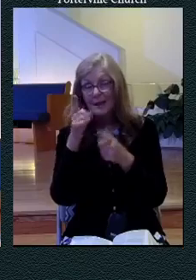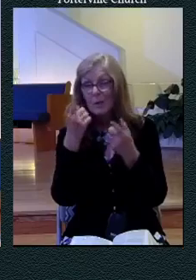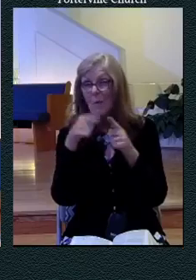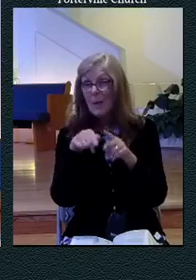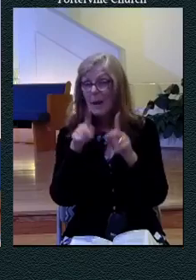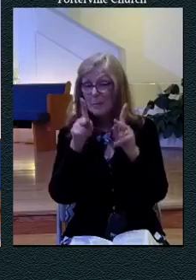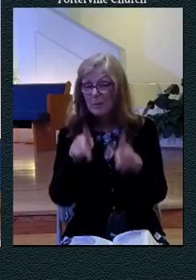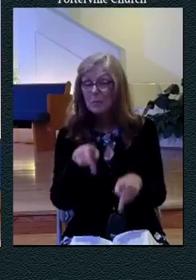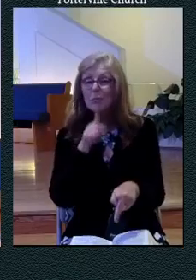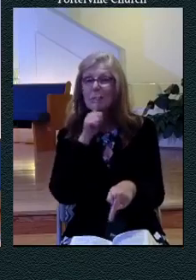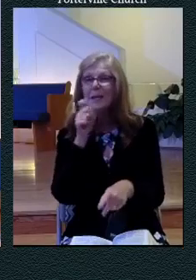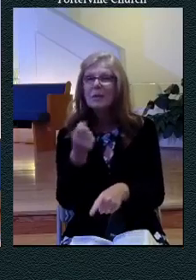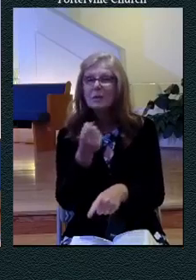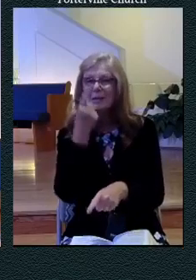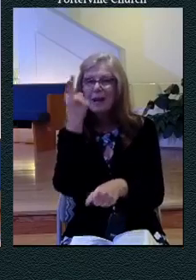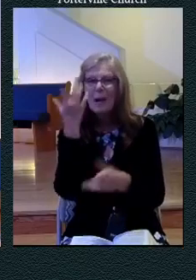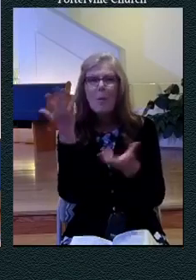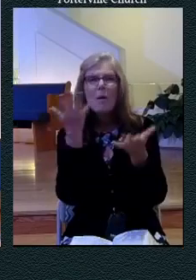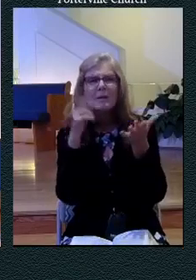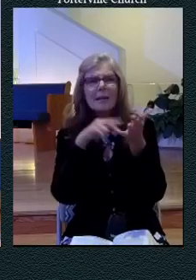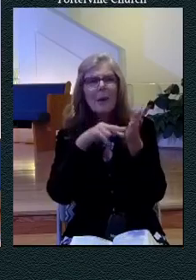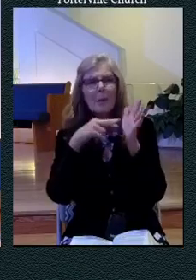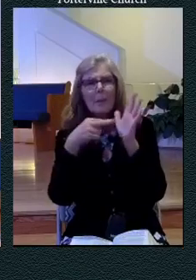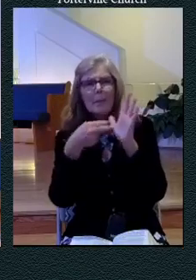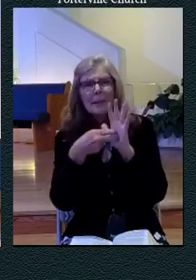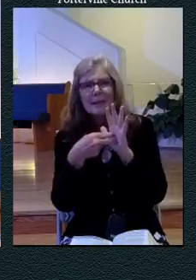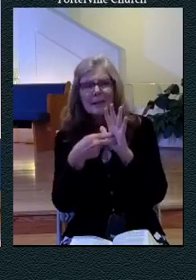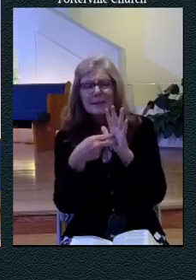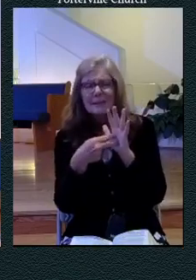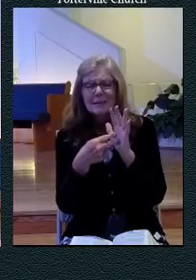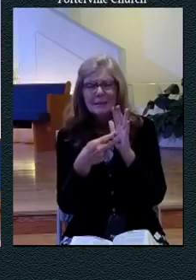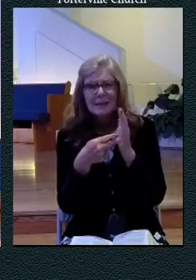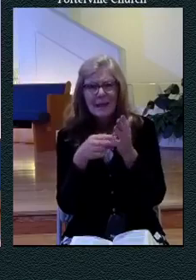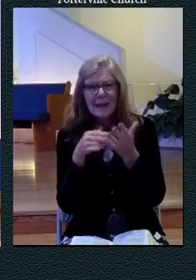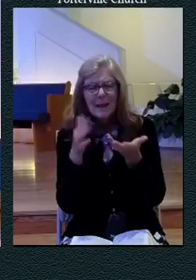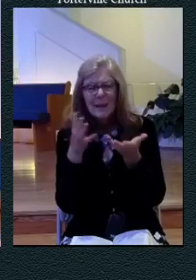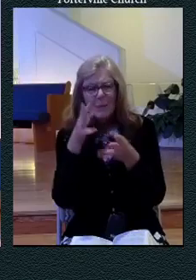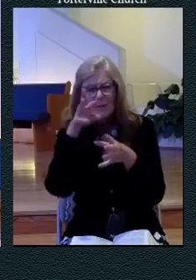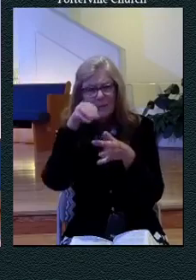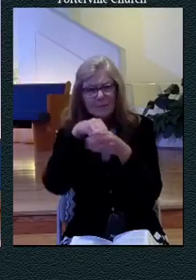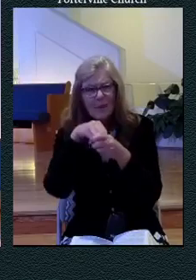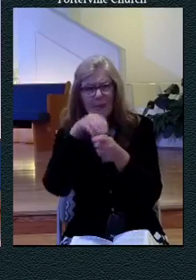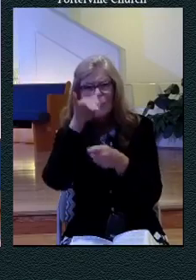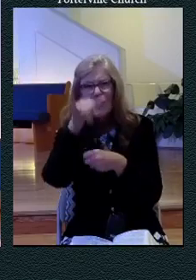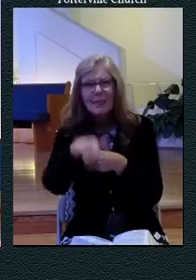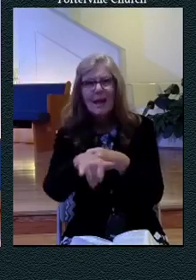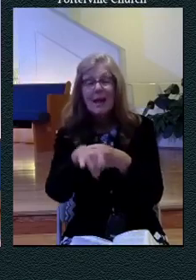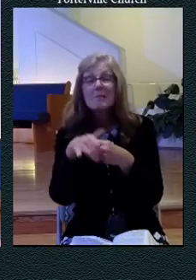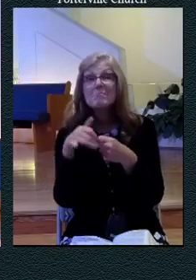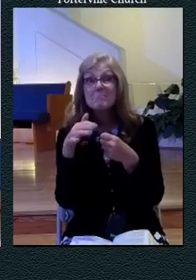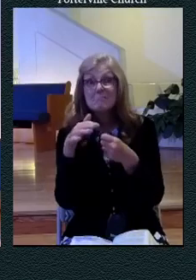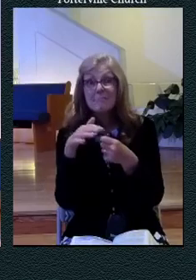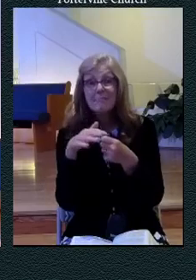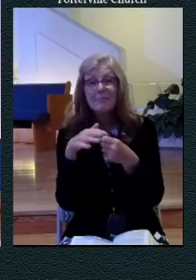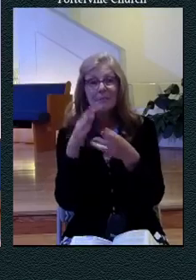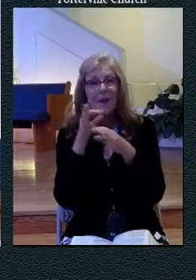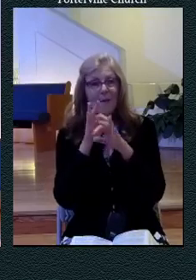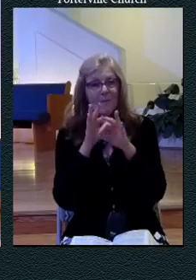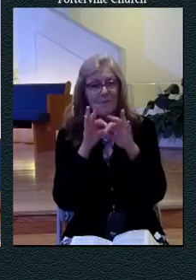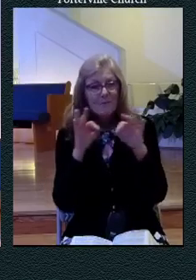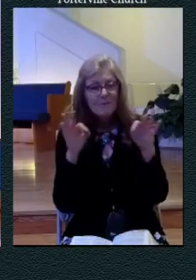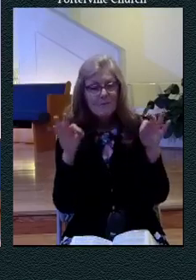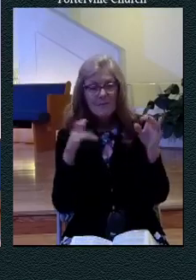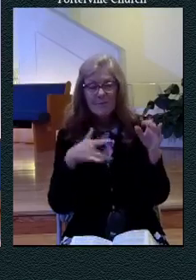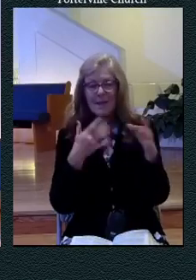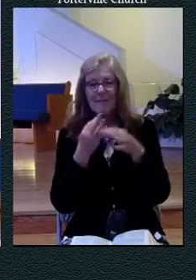understand what is implied, what is involved in this word justified, all of that comes in, the free and fearless confidence, the